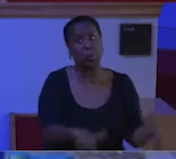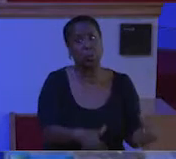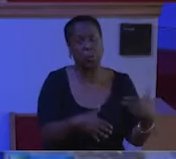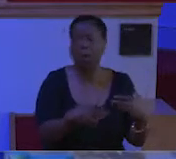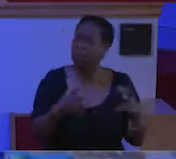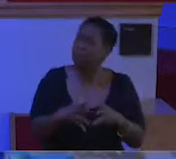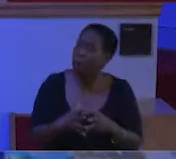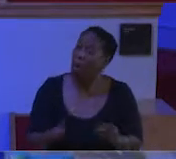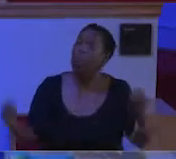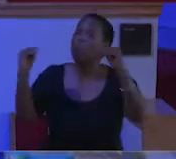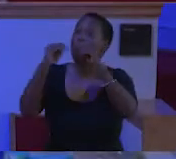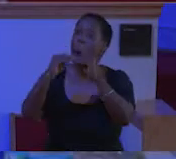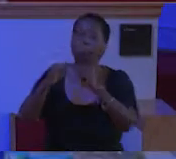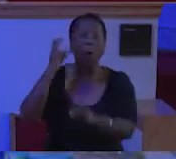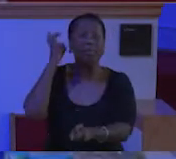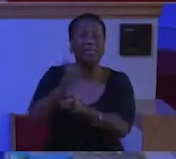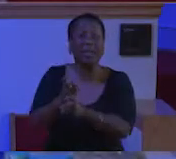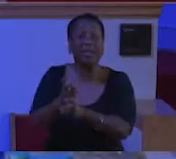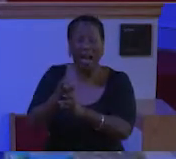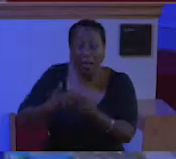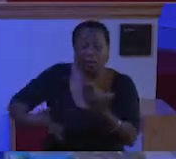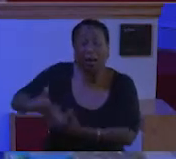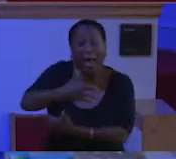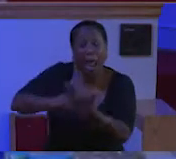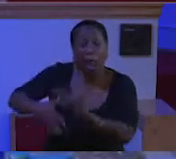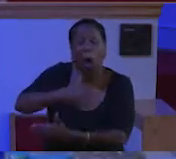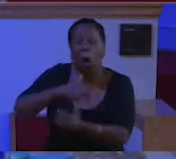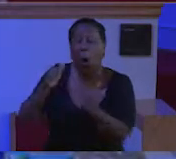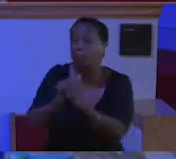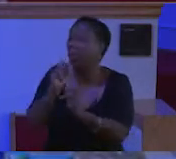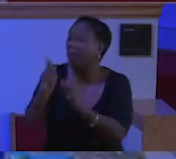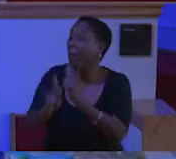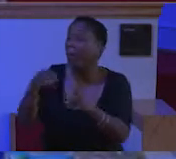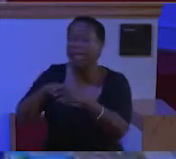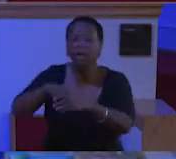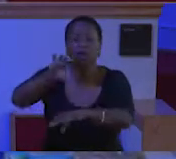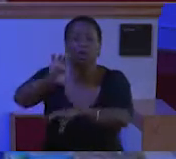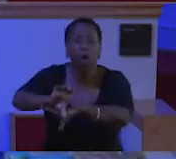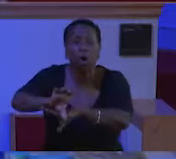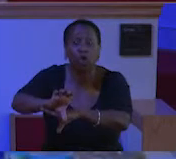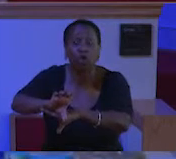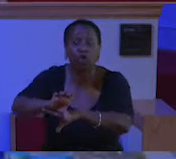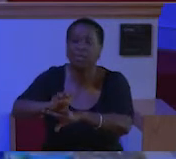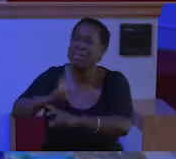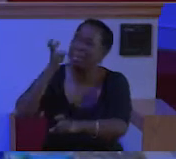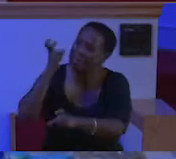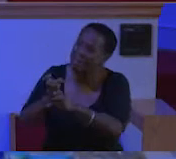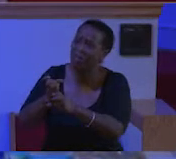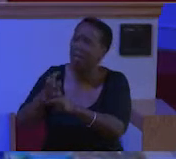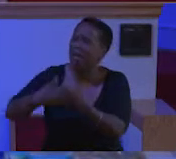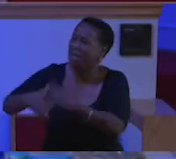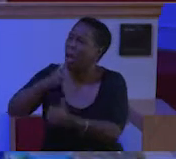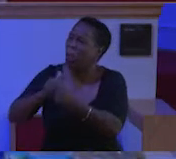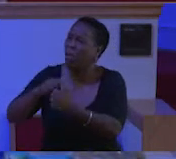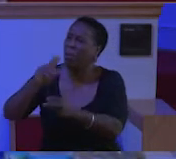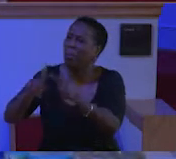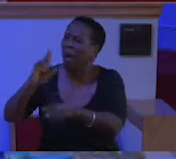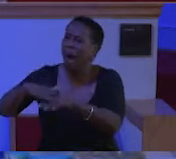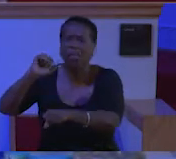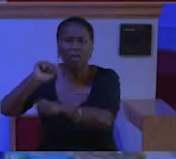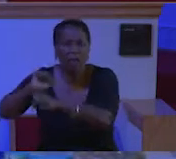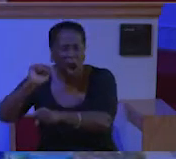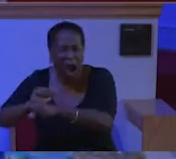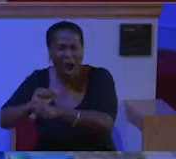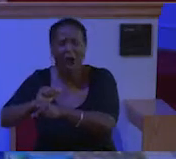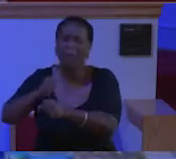how much more difficult it's going to be to get along with folk in church and to get along with folk on the job and to